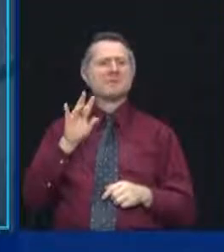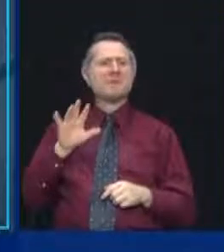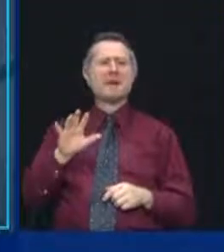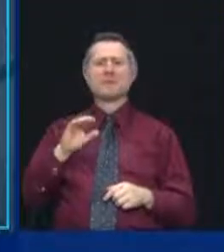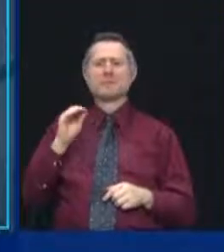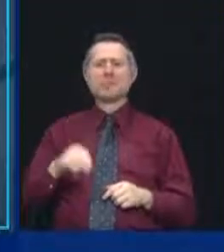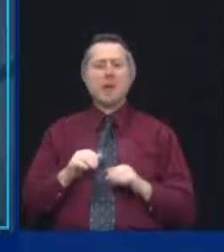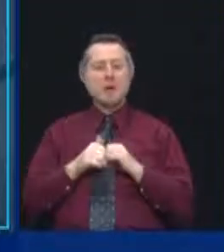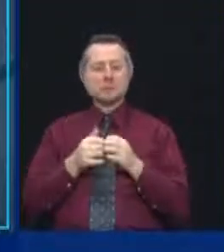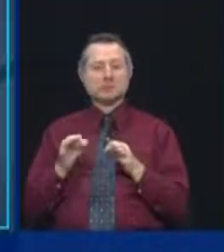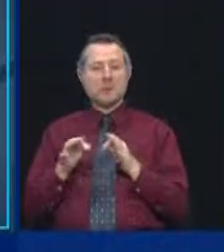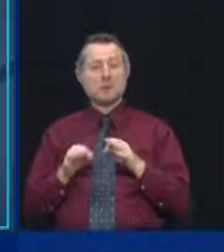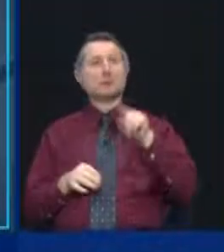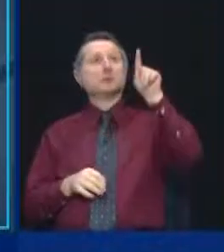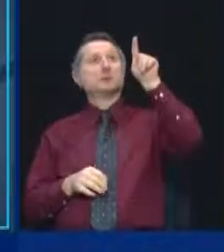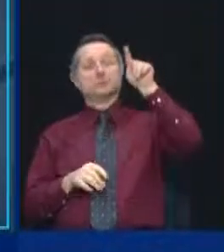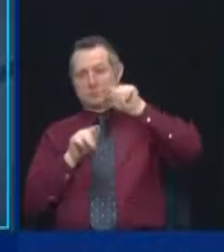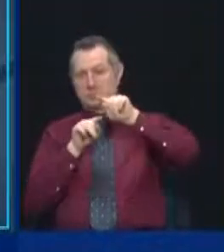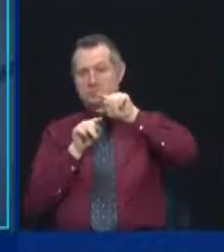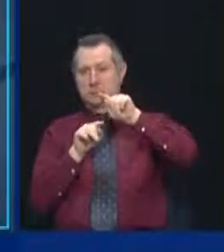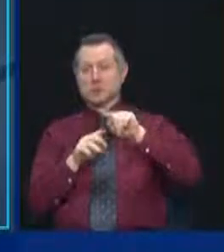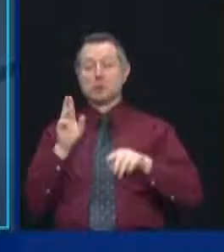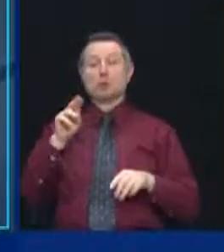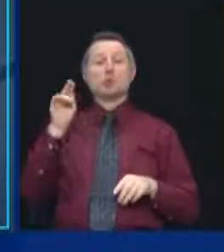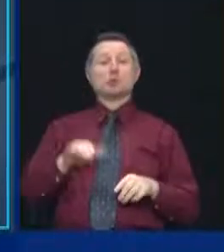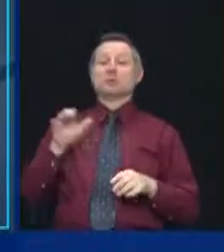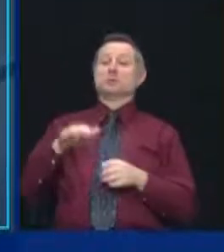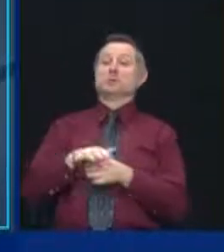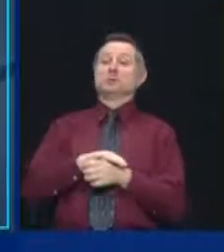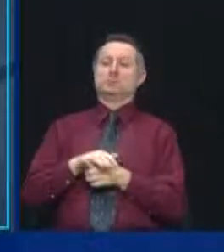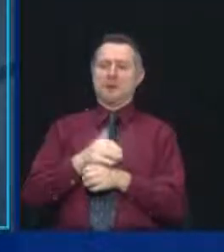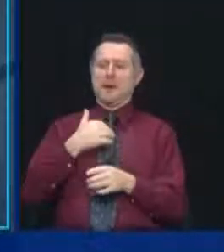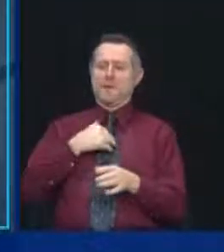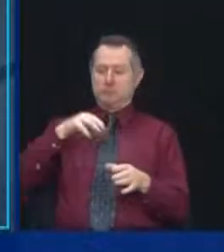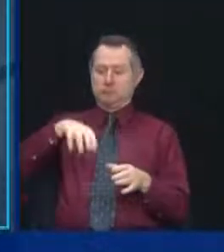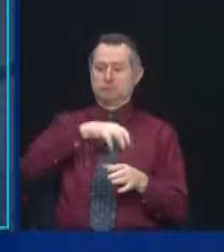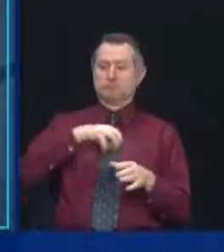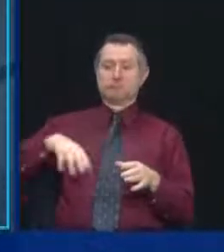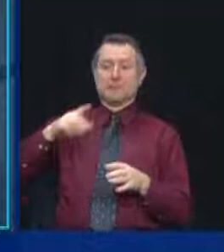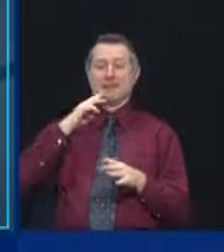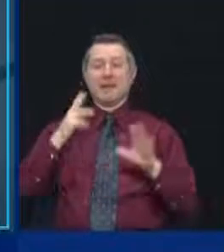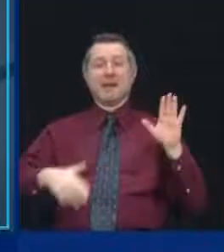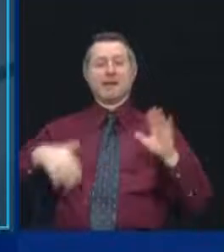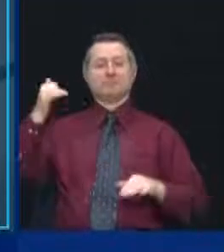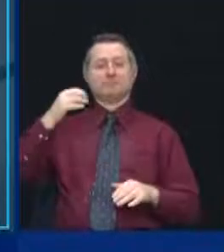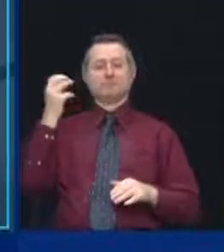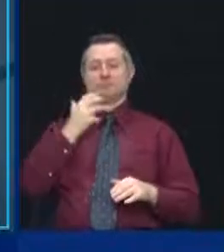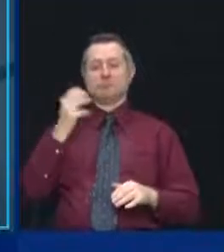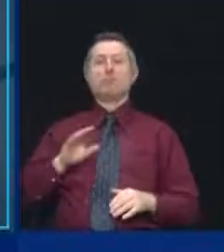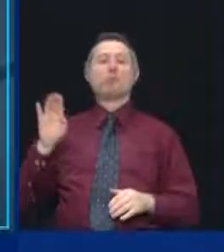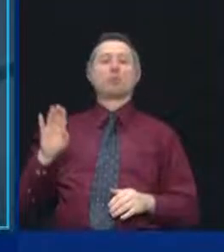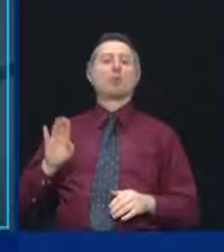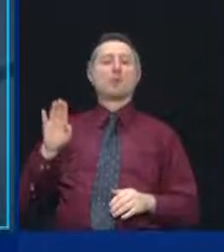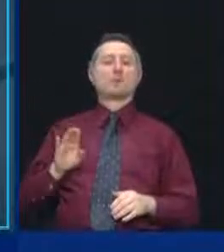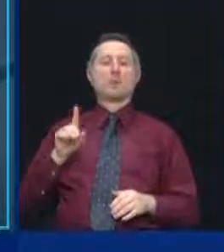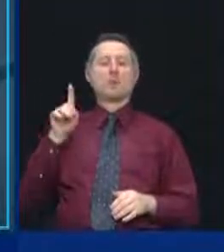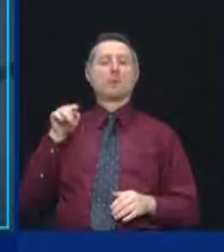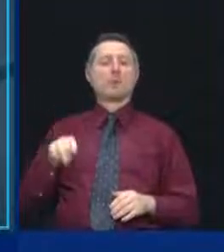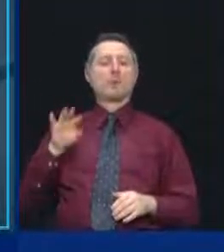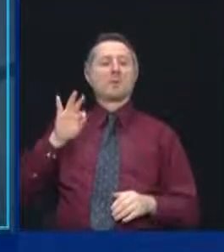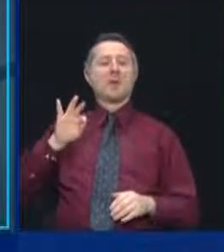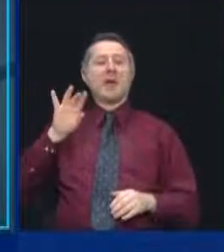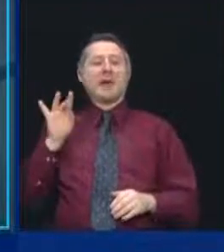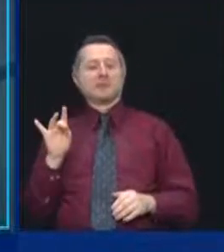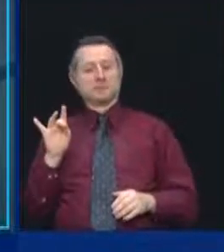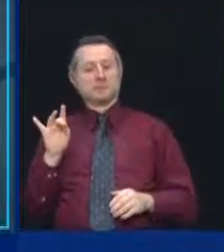Within New York City, you have highest rate Brooklyn 1.9, Staten